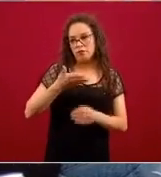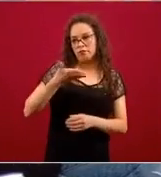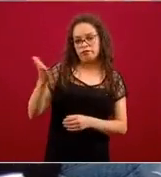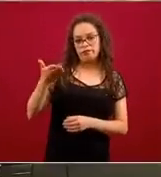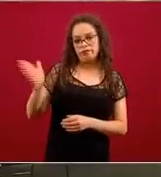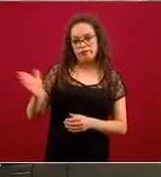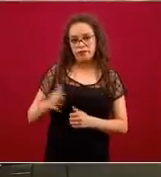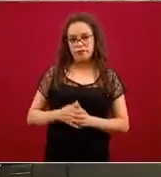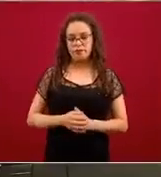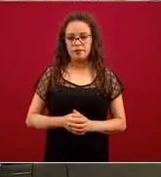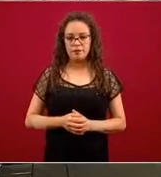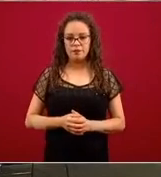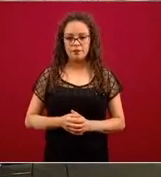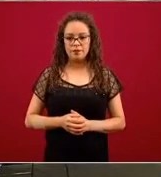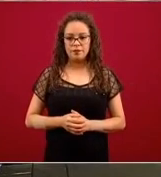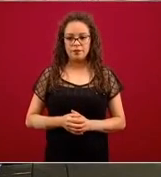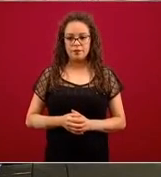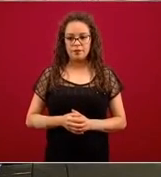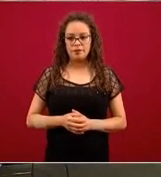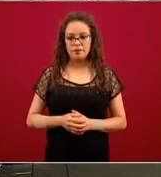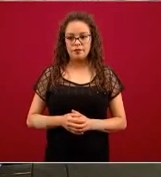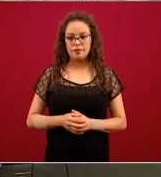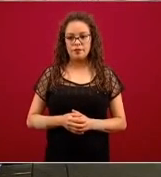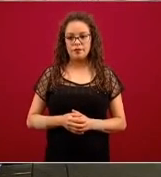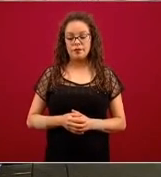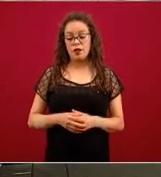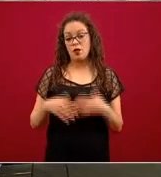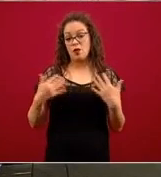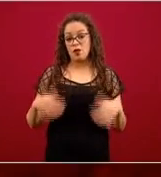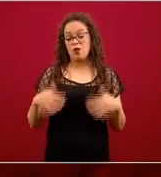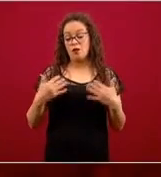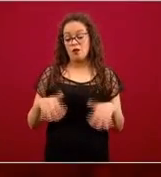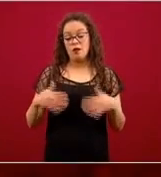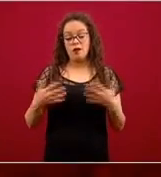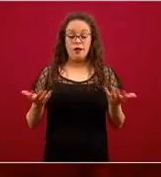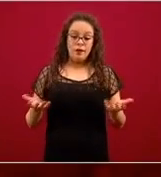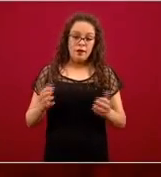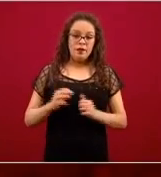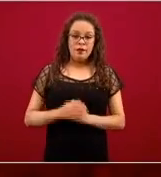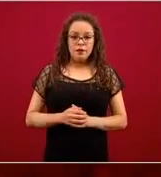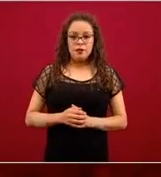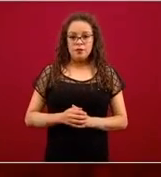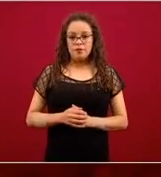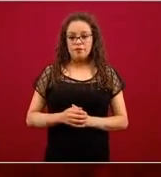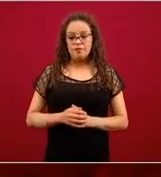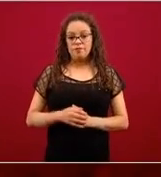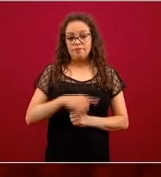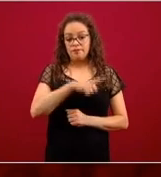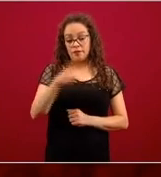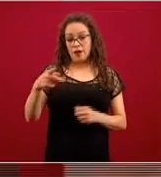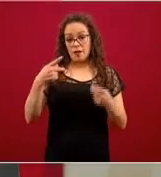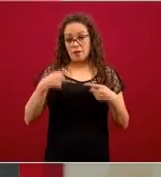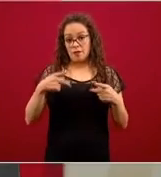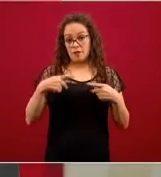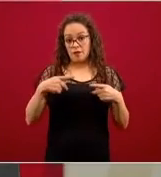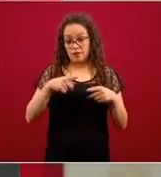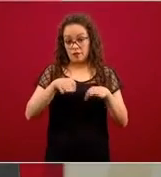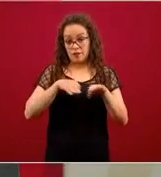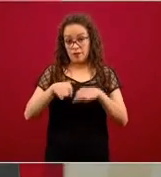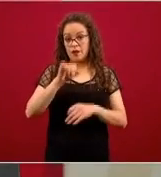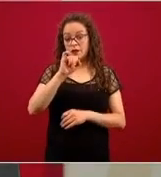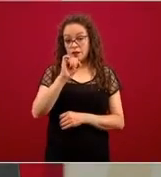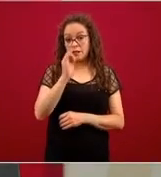else they're going to lose their jobs, and they're afraid to lose their jobs. Okay. Well, if they